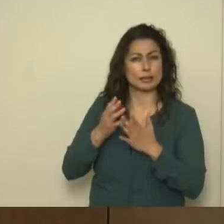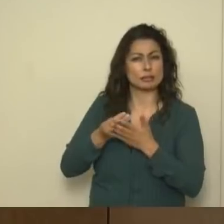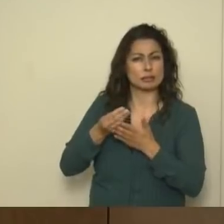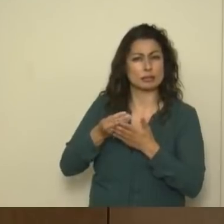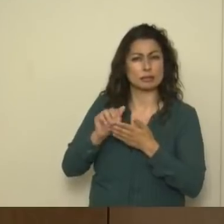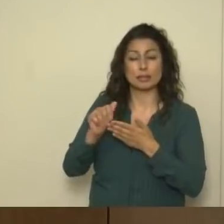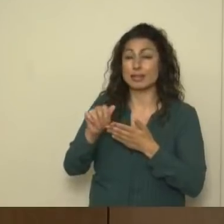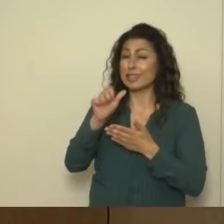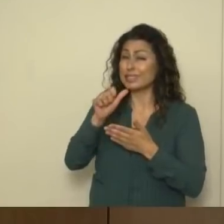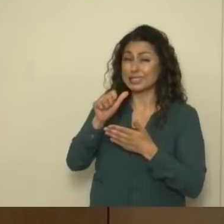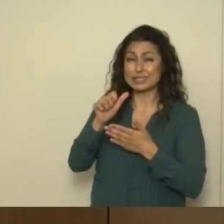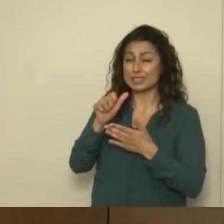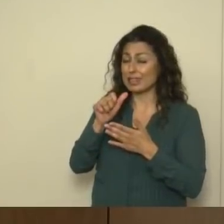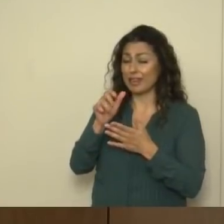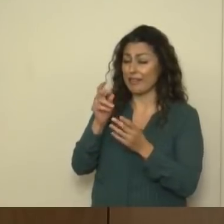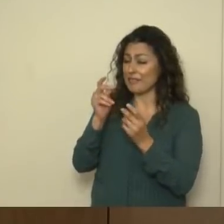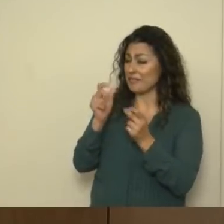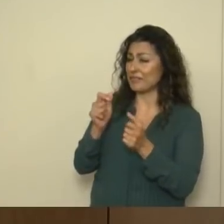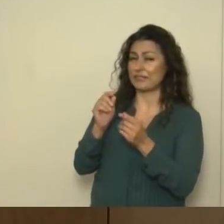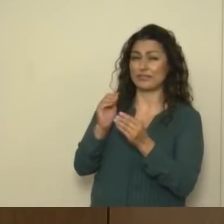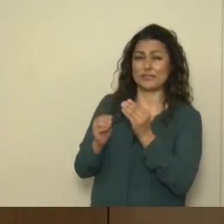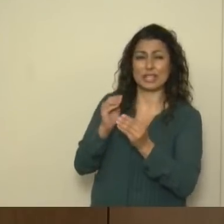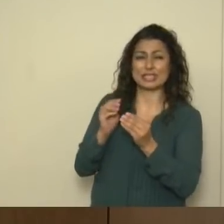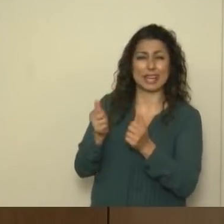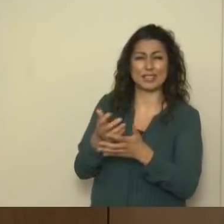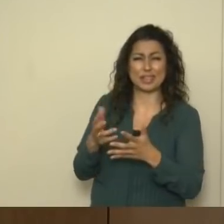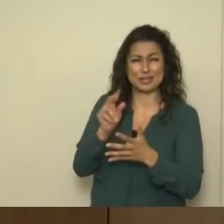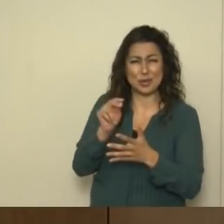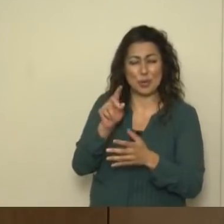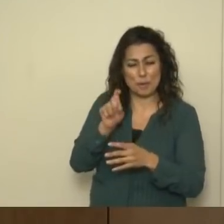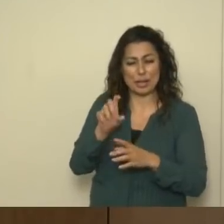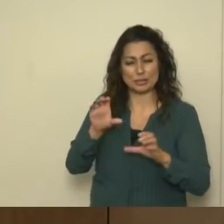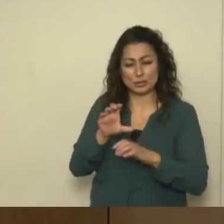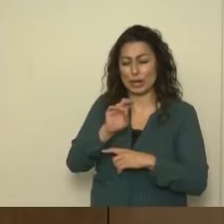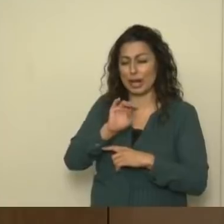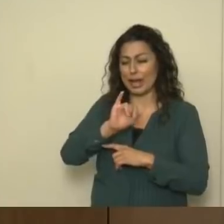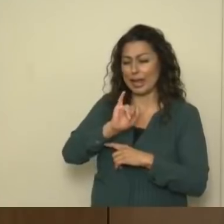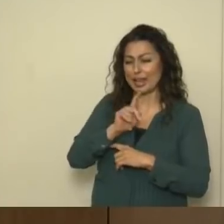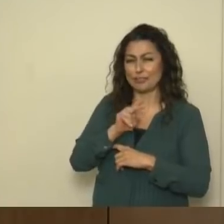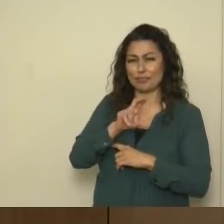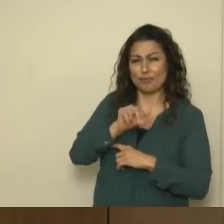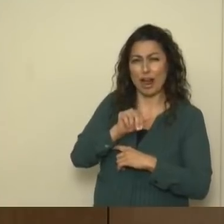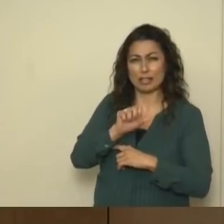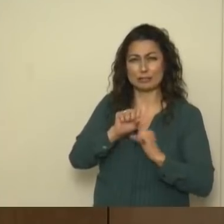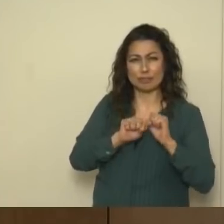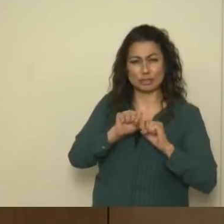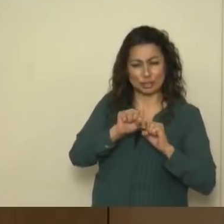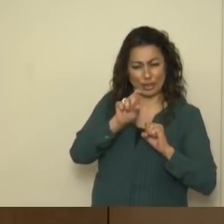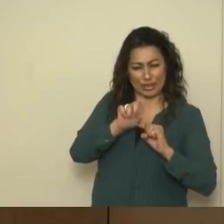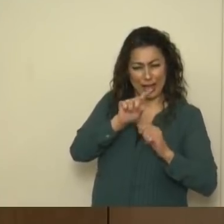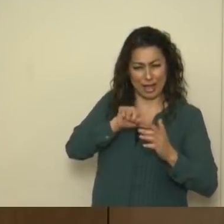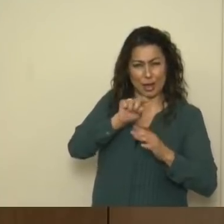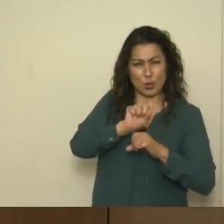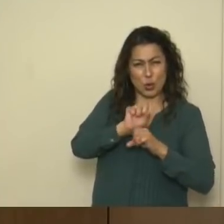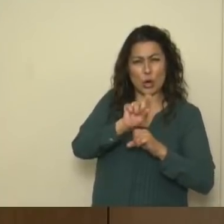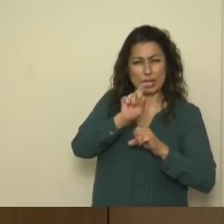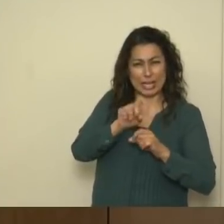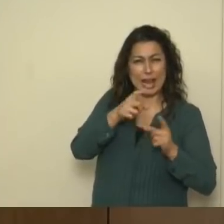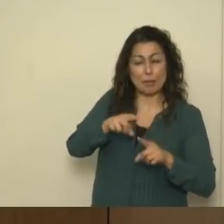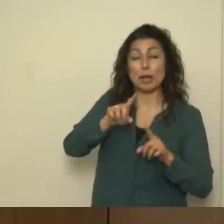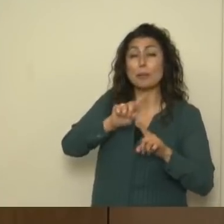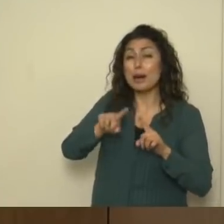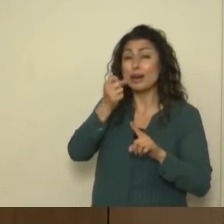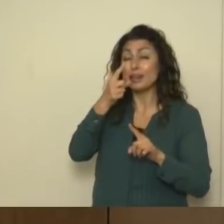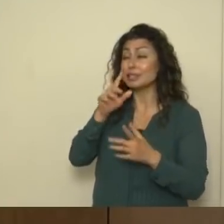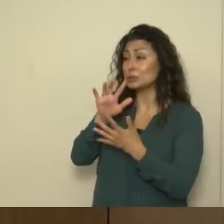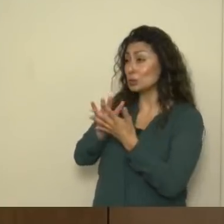fix the connectivity in a minute because you got to do the infrastructure work to get it done, but there's a real recognition. Schools need more money,